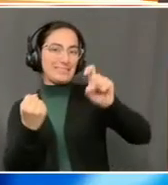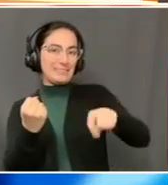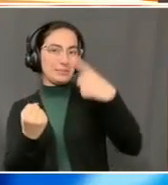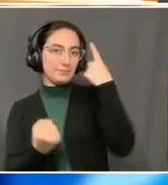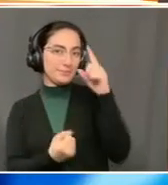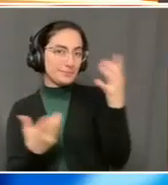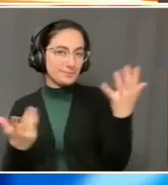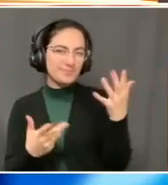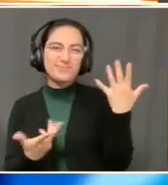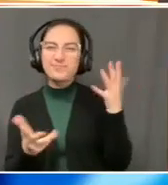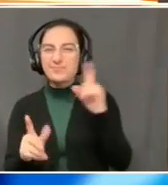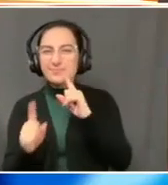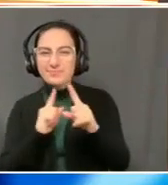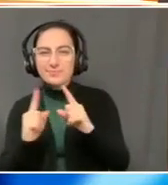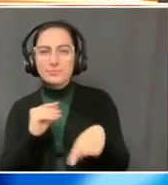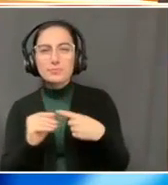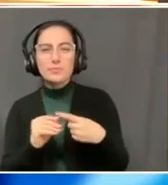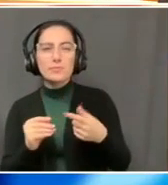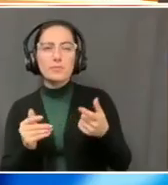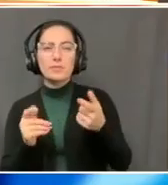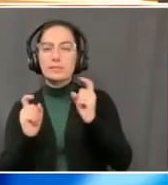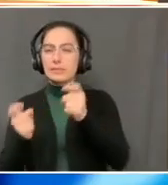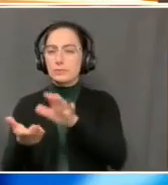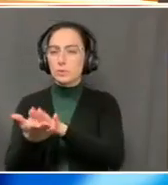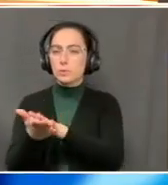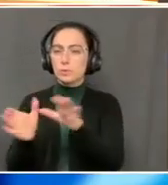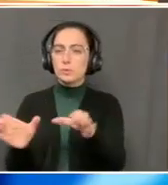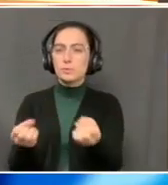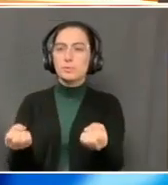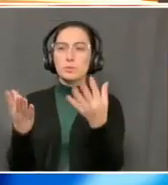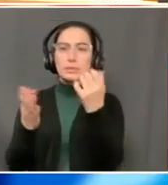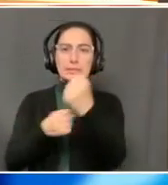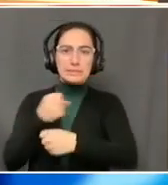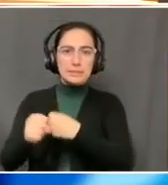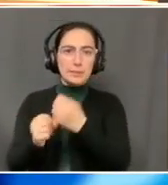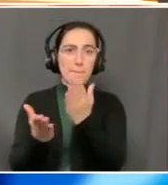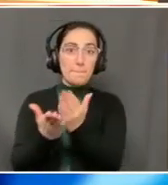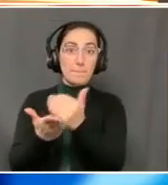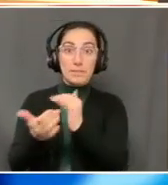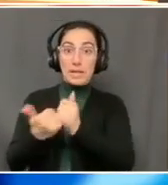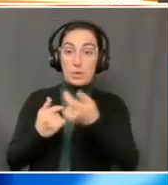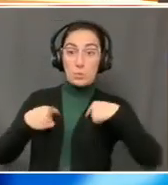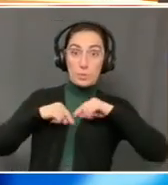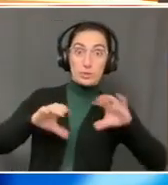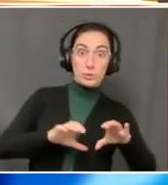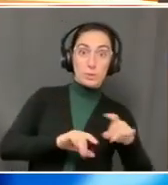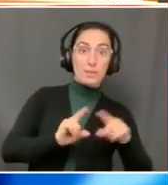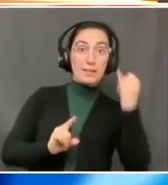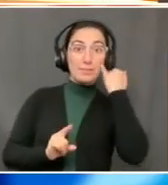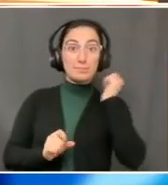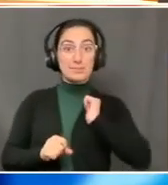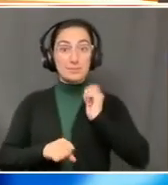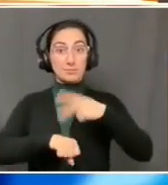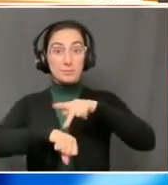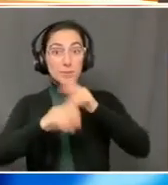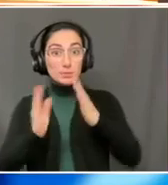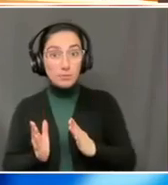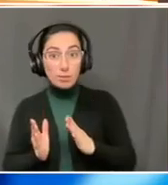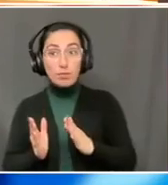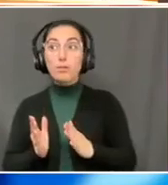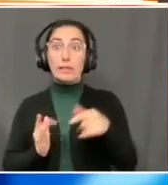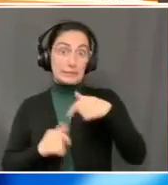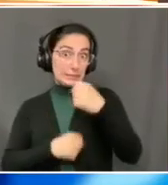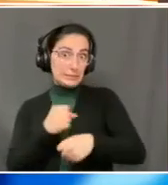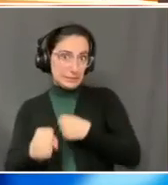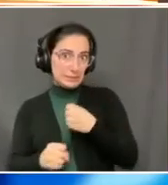we've talked about allowing schools to maybe do multi-year budgets the way that we do, but if I'm a principal, and granted, in this year we've